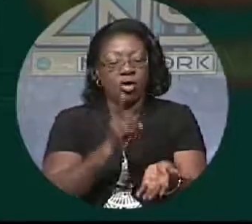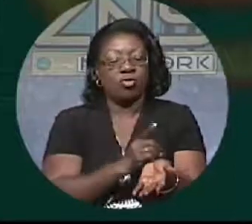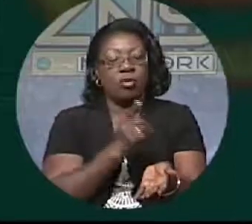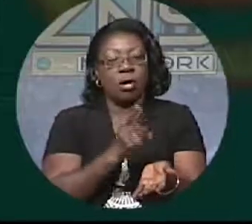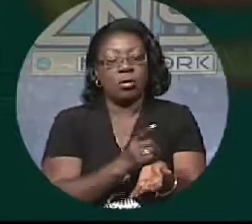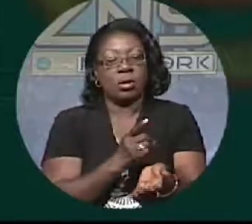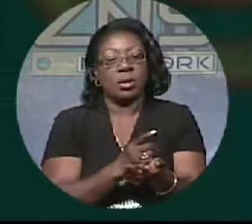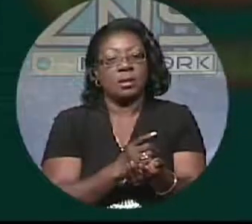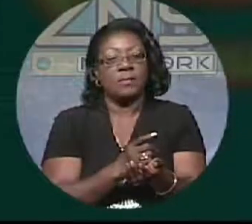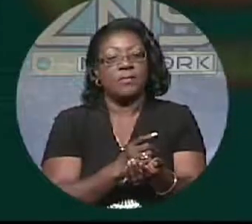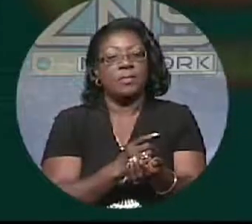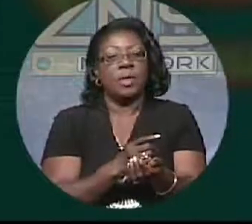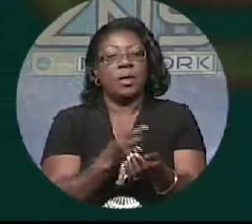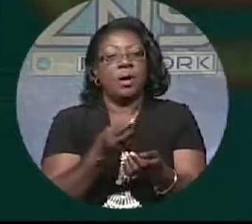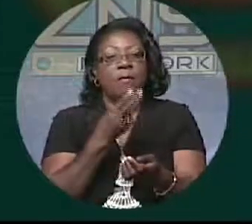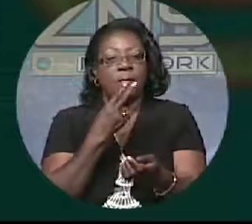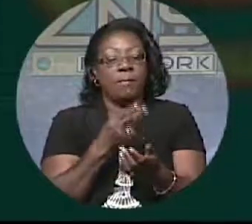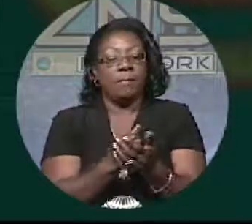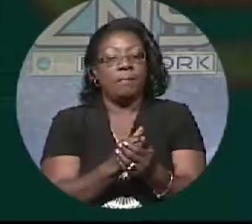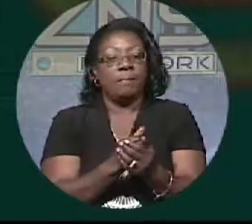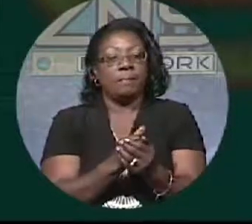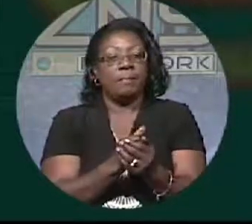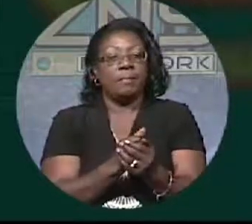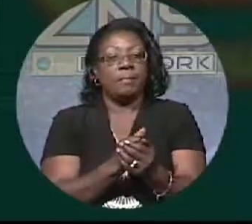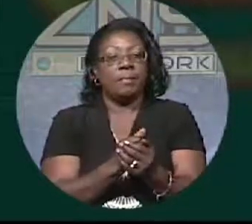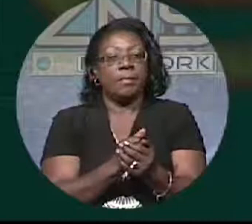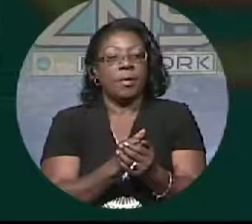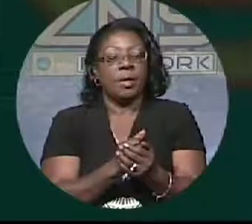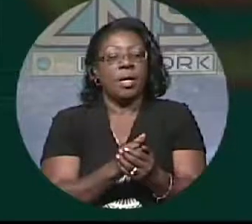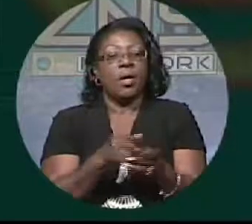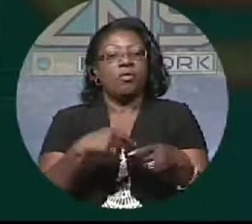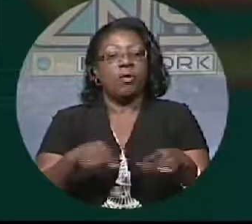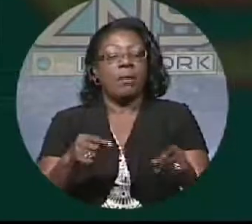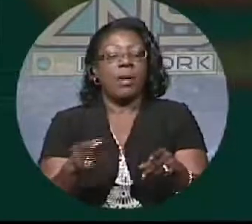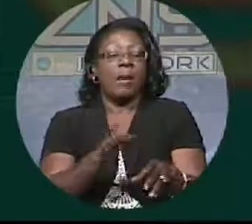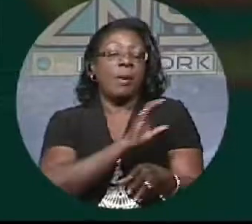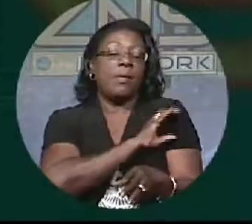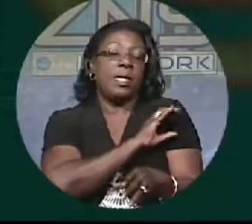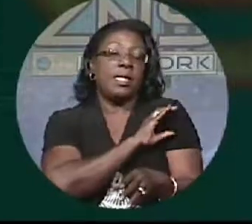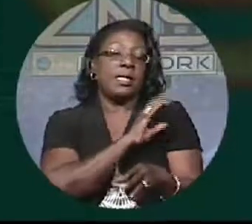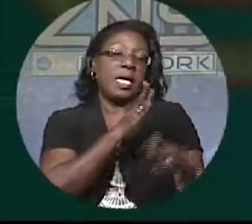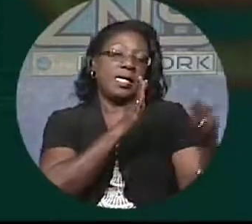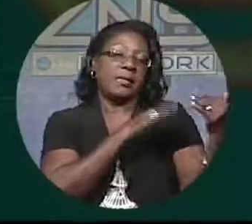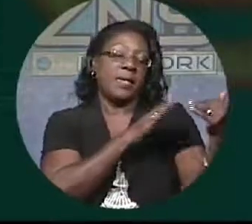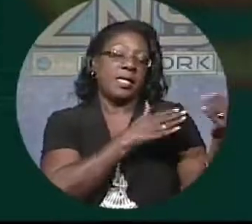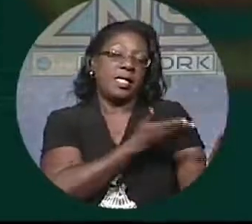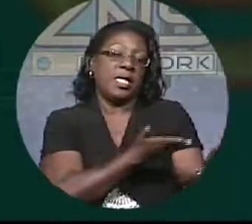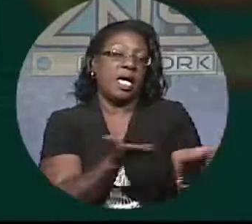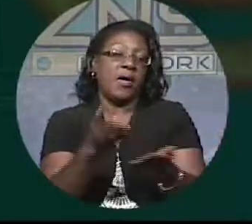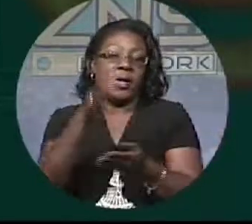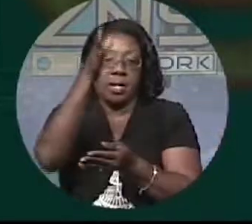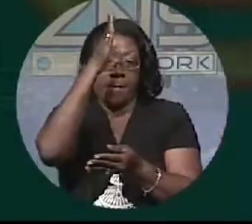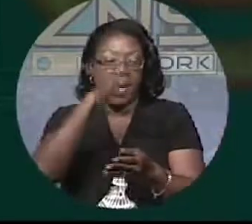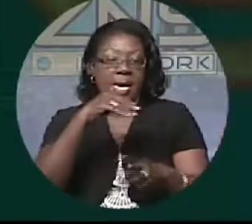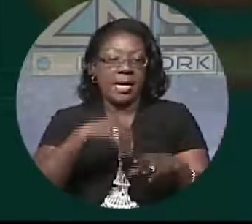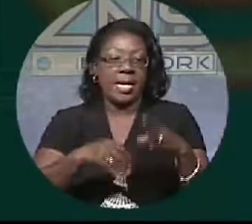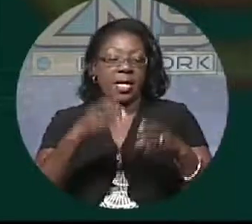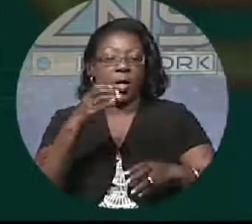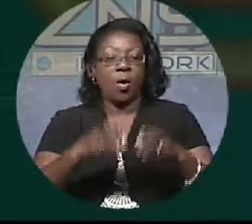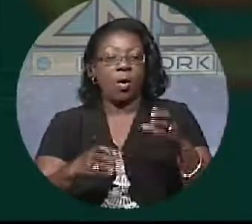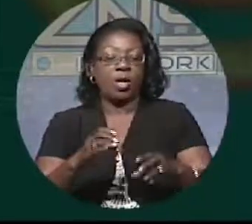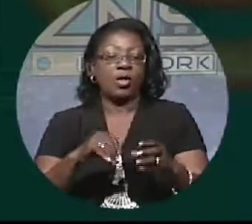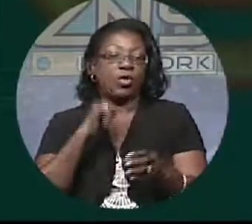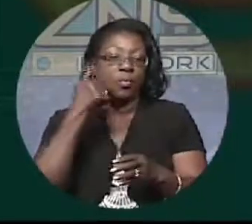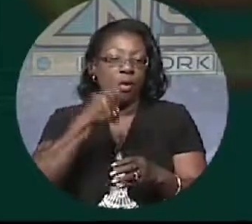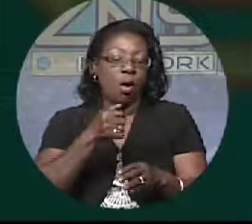a quantity of suspected marijuana and cash was confiscated. Grand Bahama police are expected to arraign the men in the Freeport Magistrates Court at